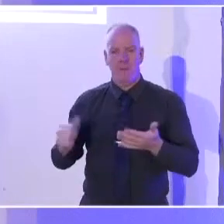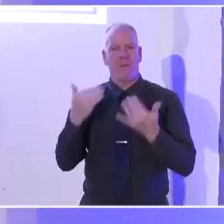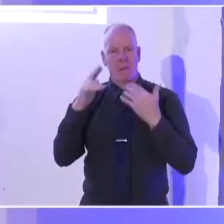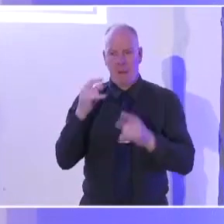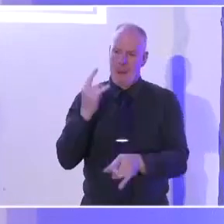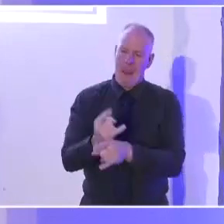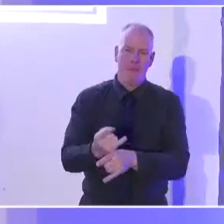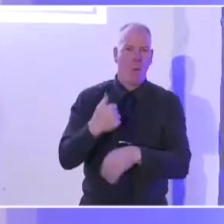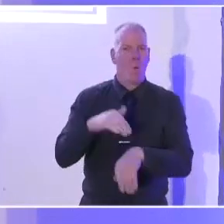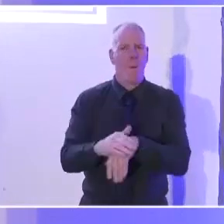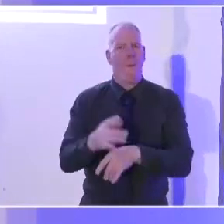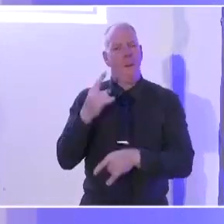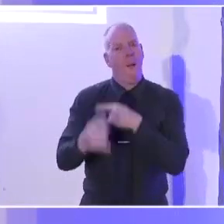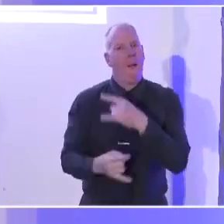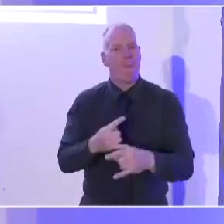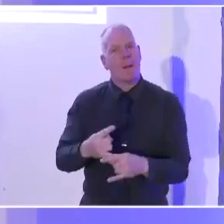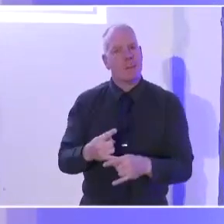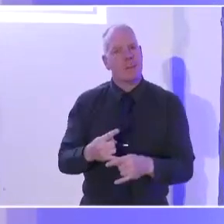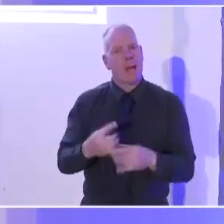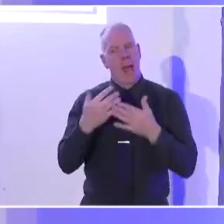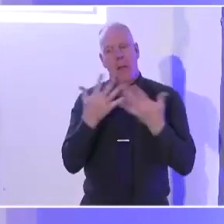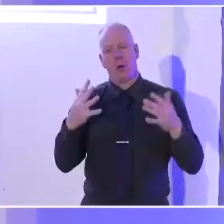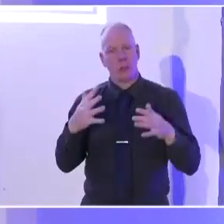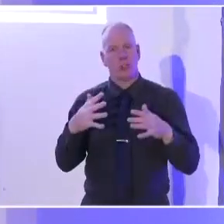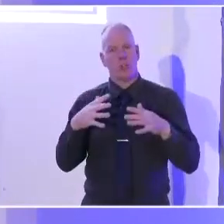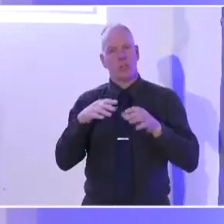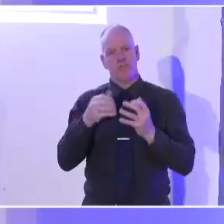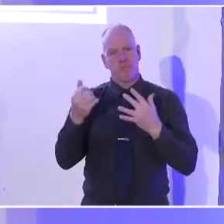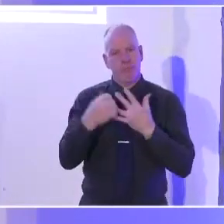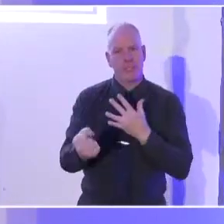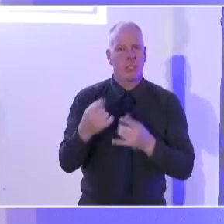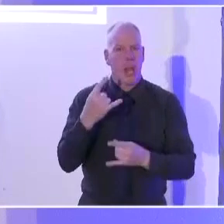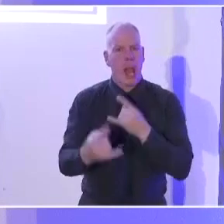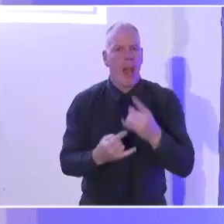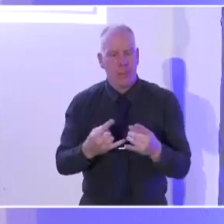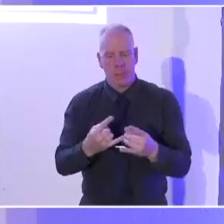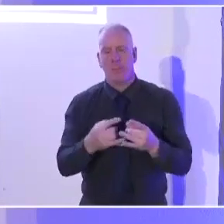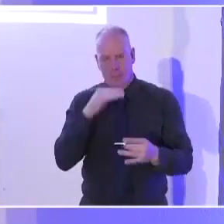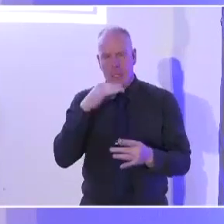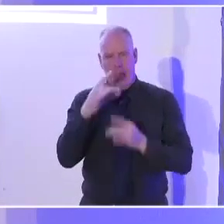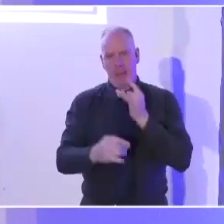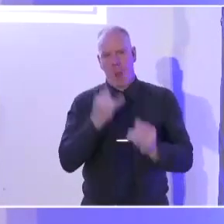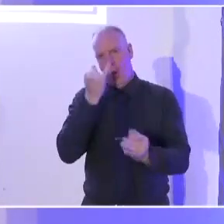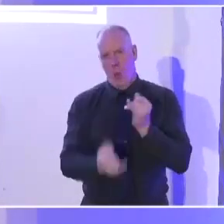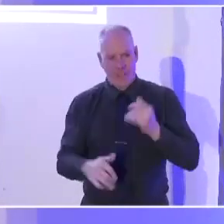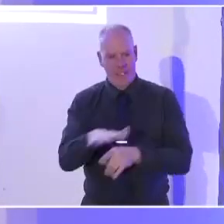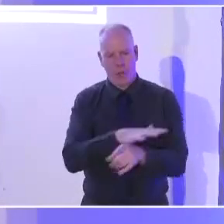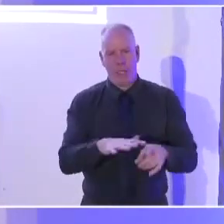very helpful in understanding the true extent of the breach, and therefore they had aggravated damage to data